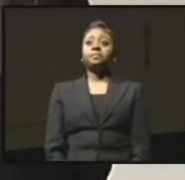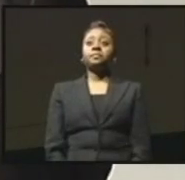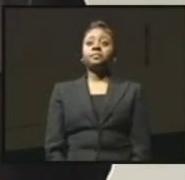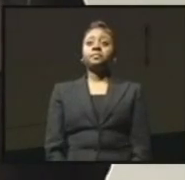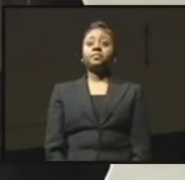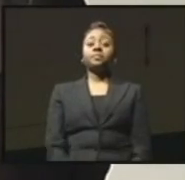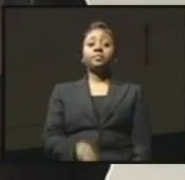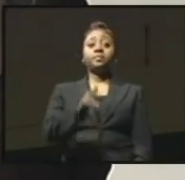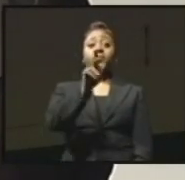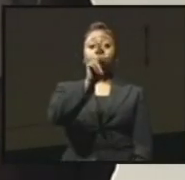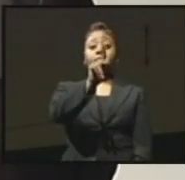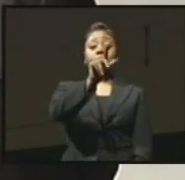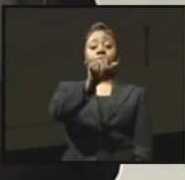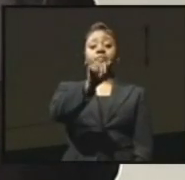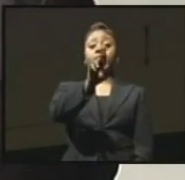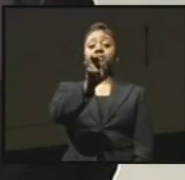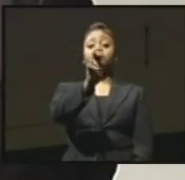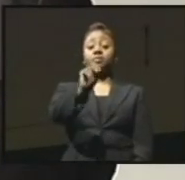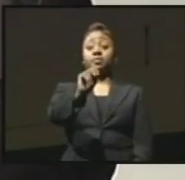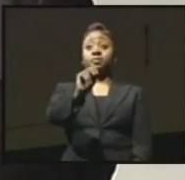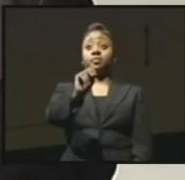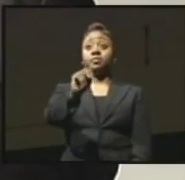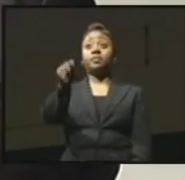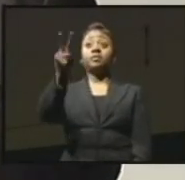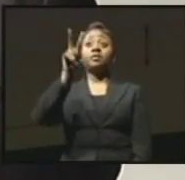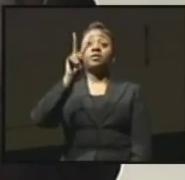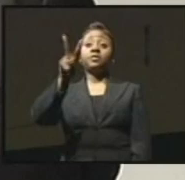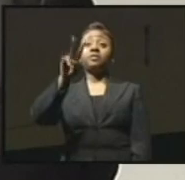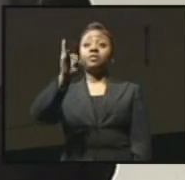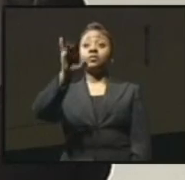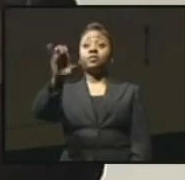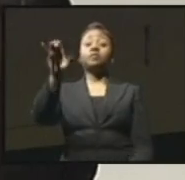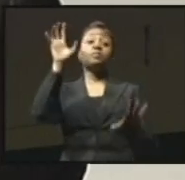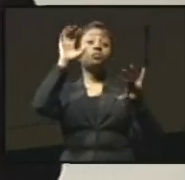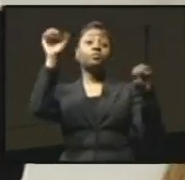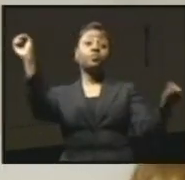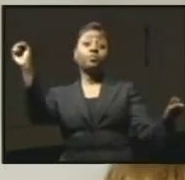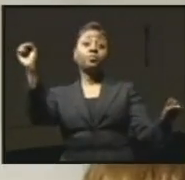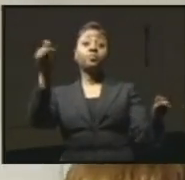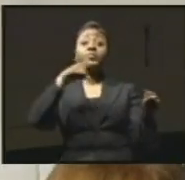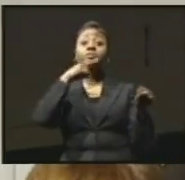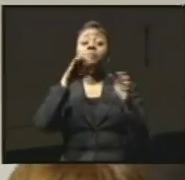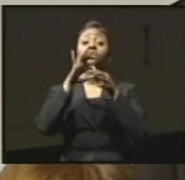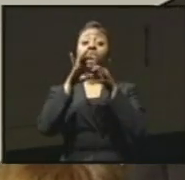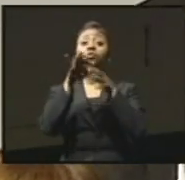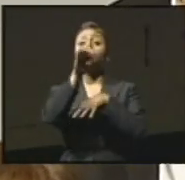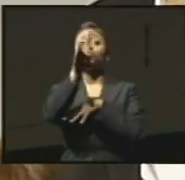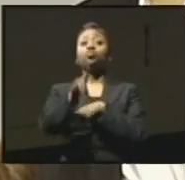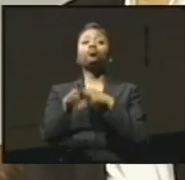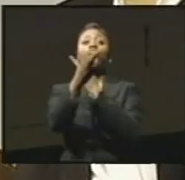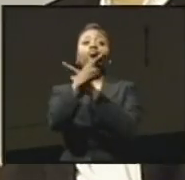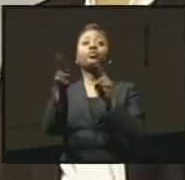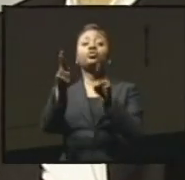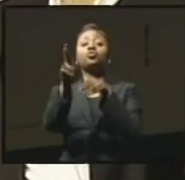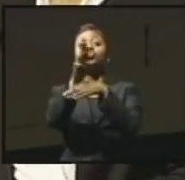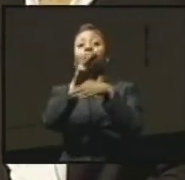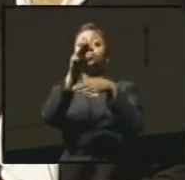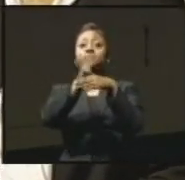Ms. Karen Love, Vice President of Public Relations, Detroit Rescue Mission